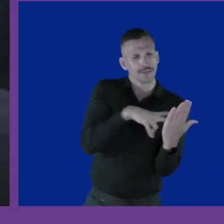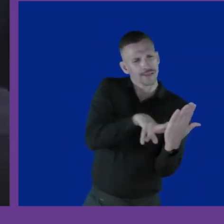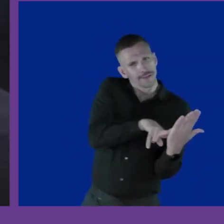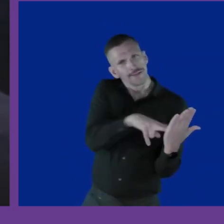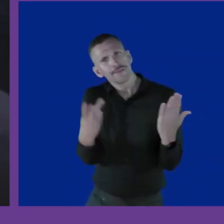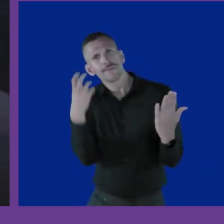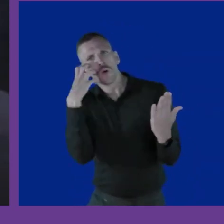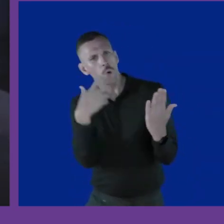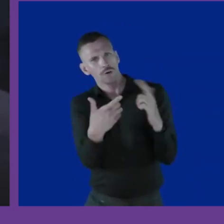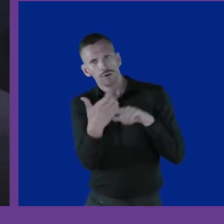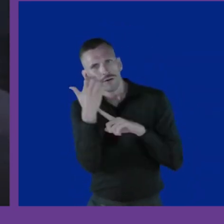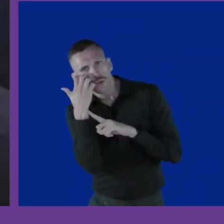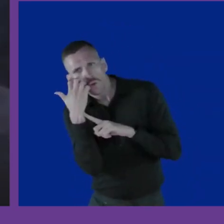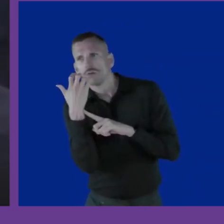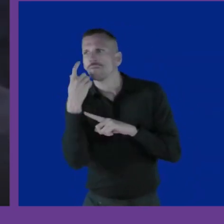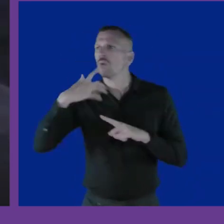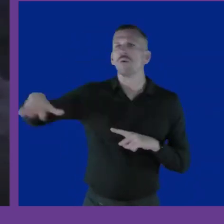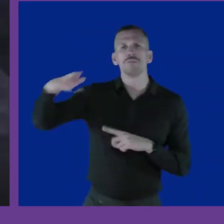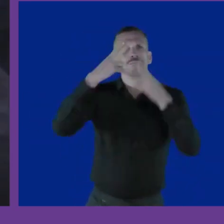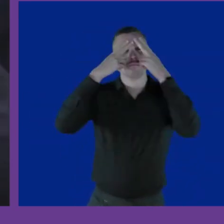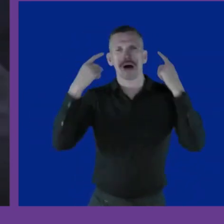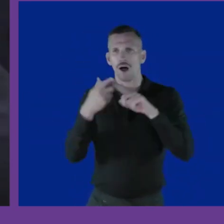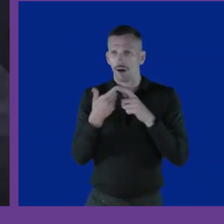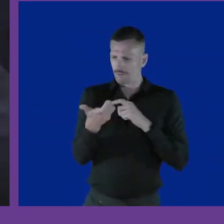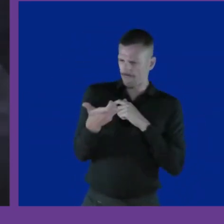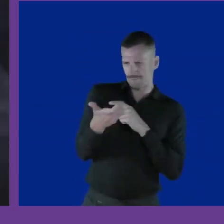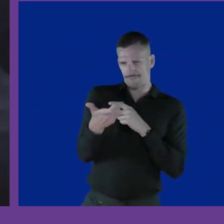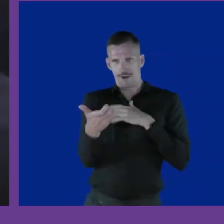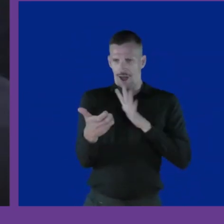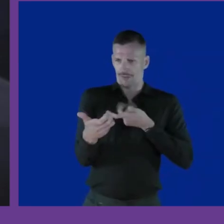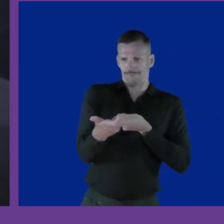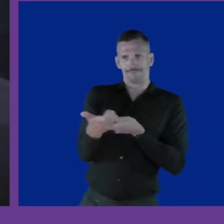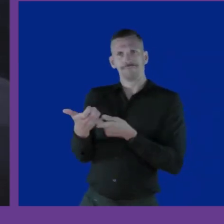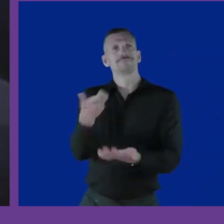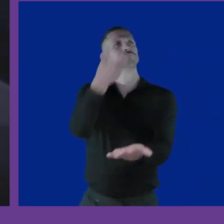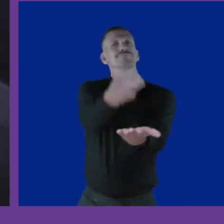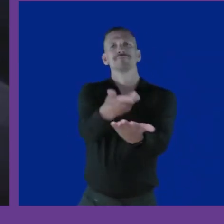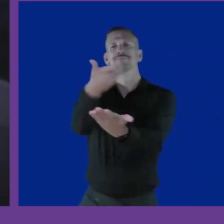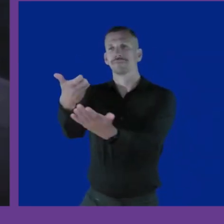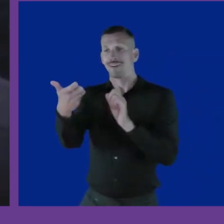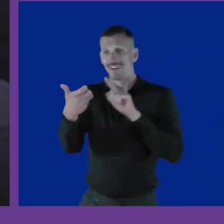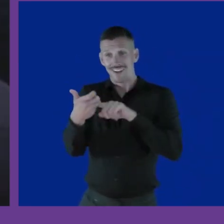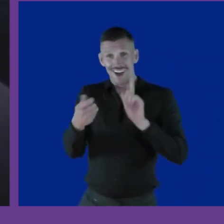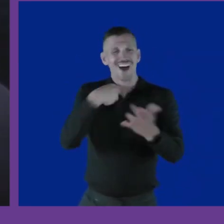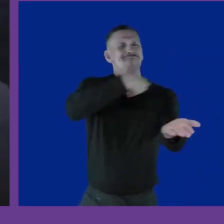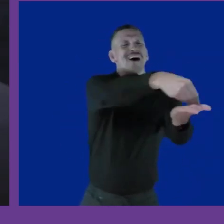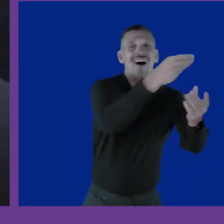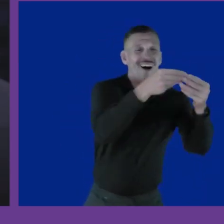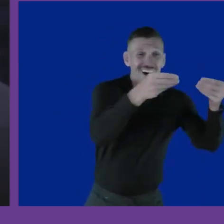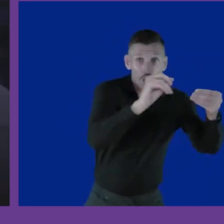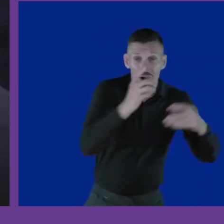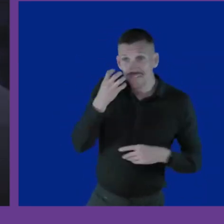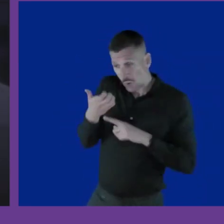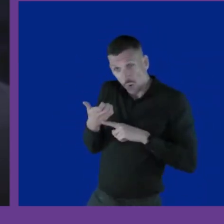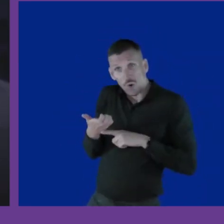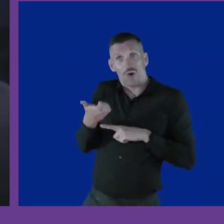payment, so the blind and partially person can actually, with the settings that we already have set up in our phones that are good for us,